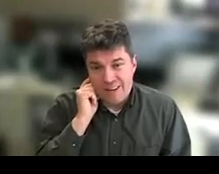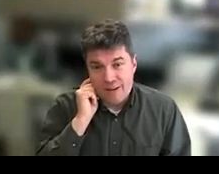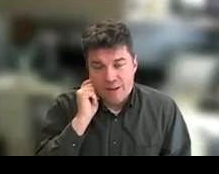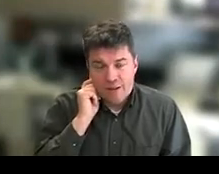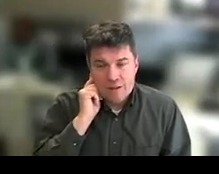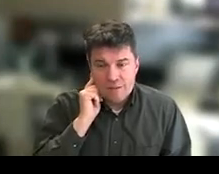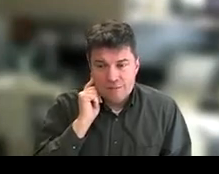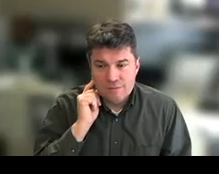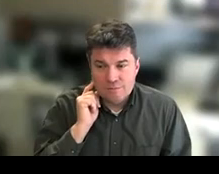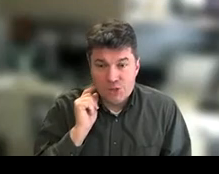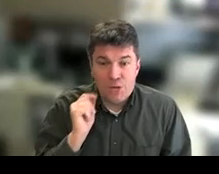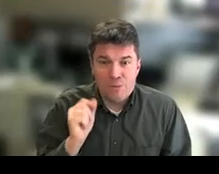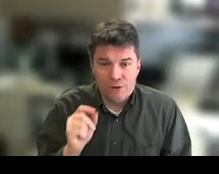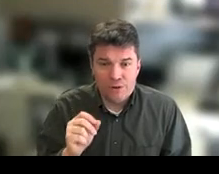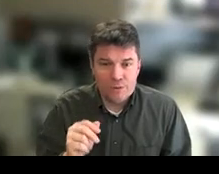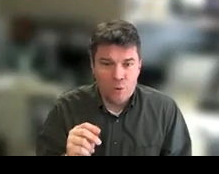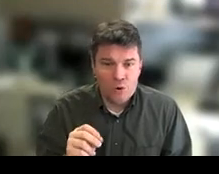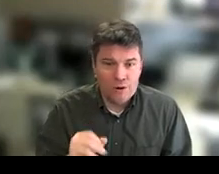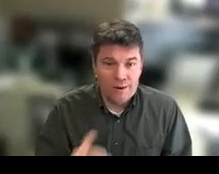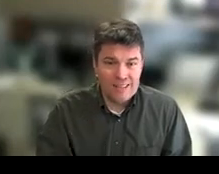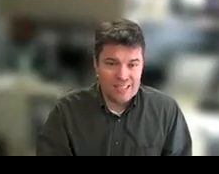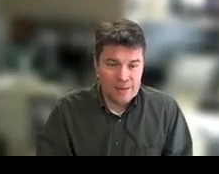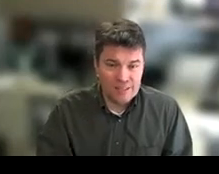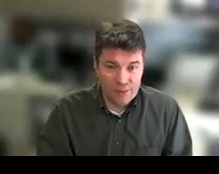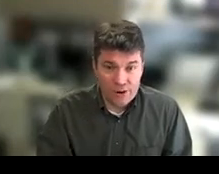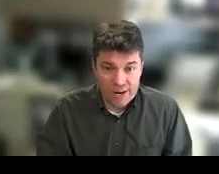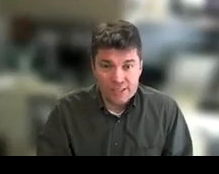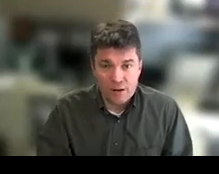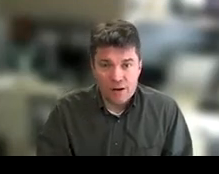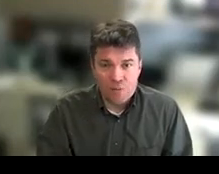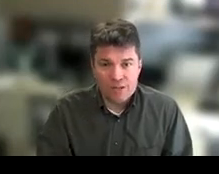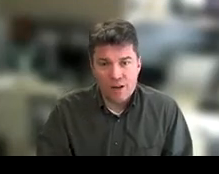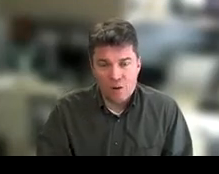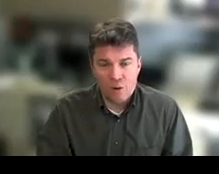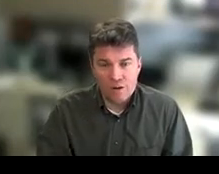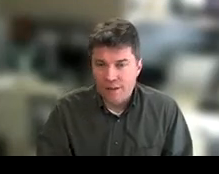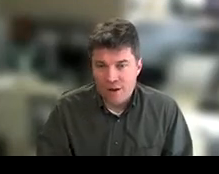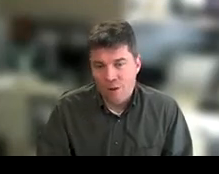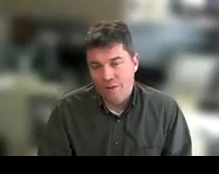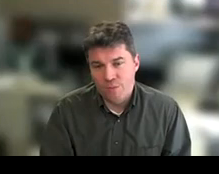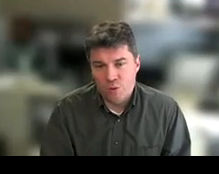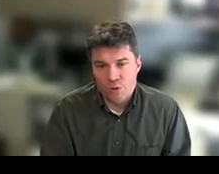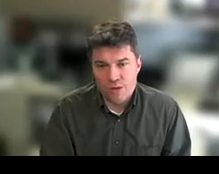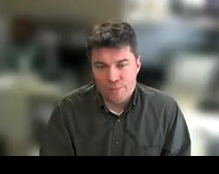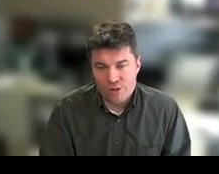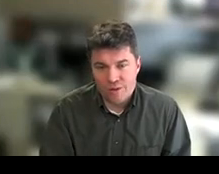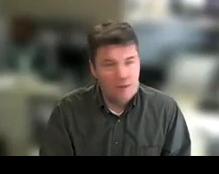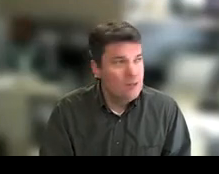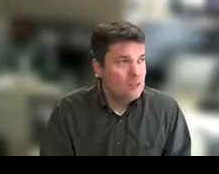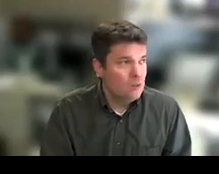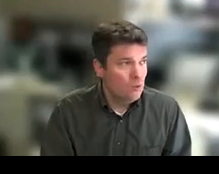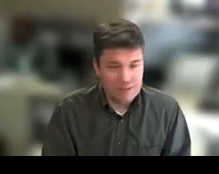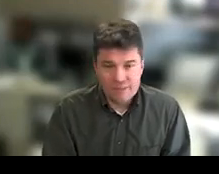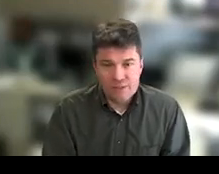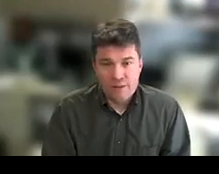A lot of the cheaper or less expensive hearing aids still come with telecoil, and they don't have the Bluetooth